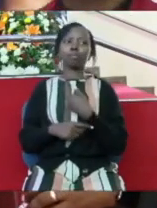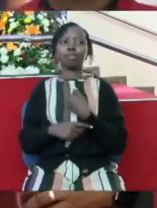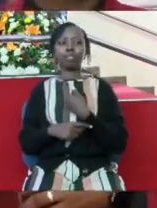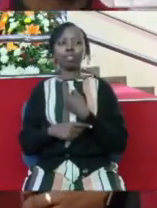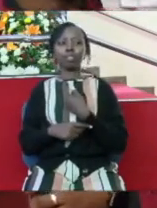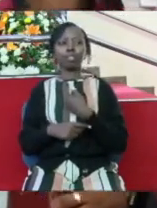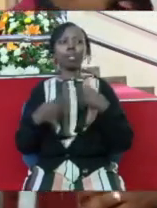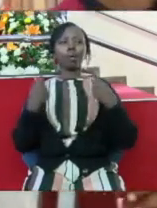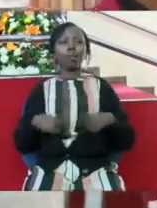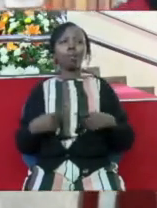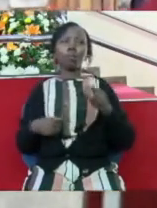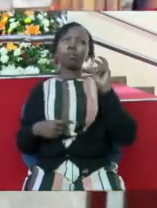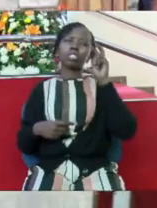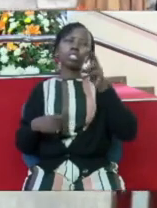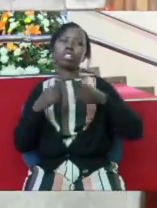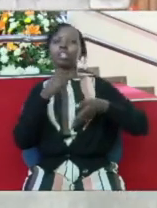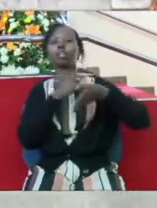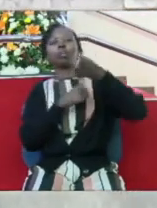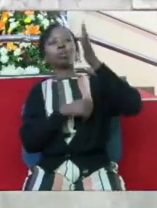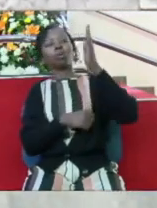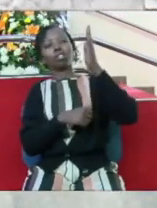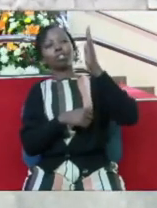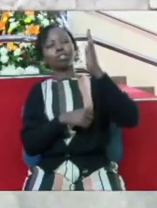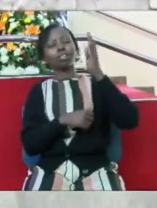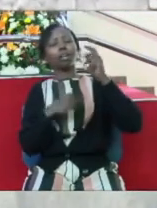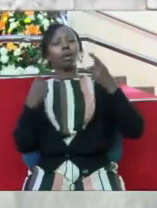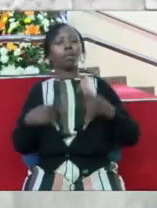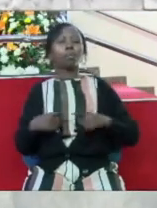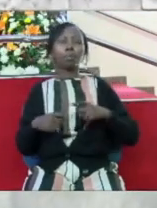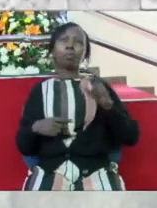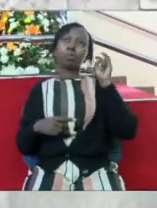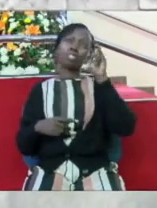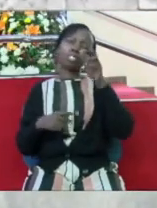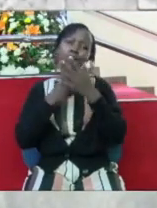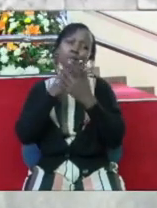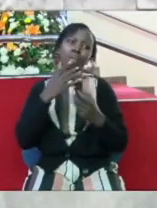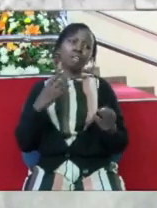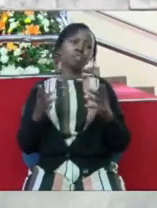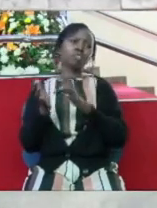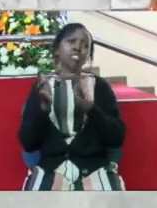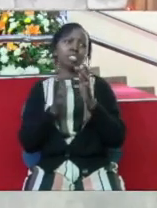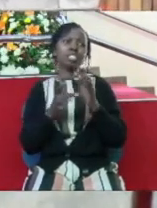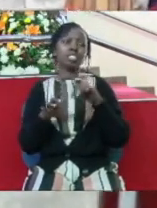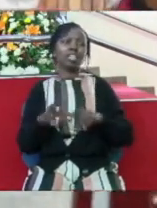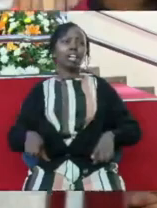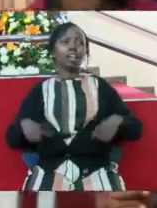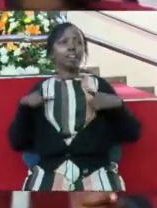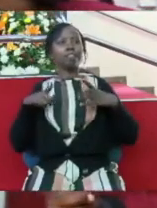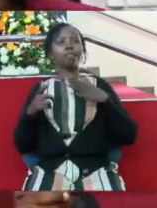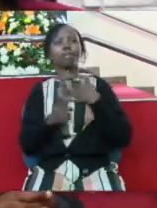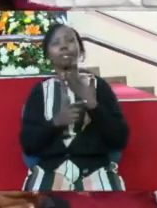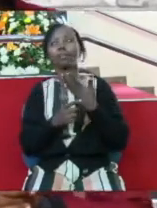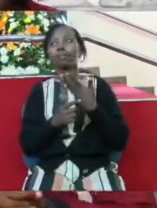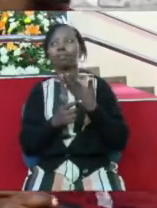be able to see you. Watakuwa natazama Yesu. They'll be able to see your DNA. Wataanza kuona chembe chembe zako. In my life. Ndani ya maisha